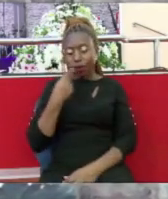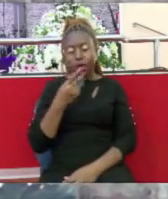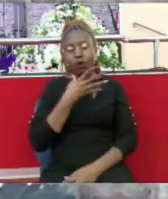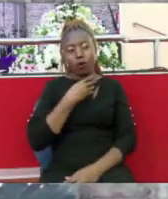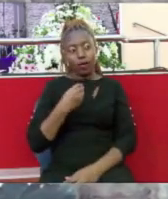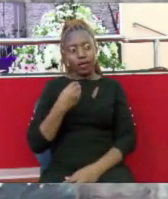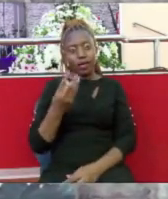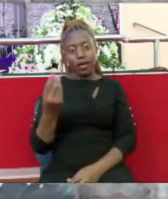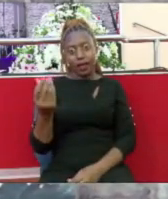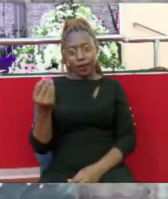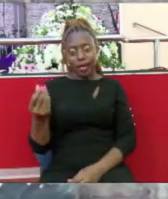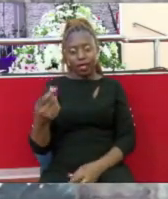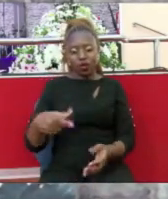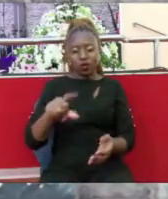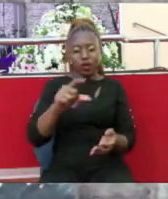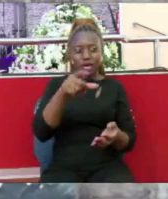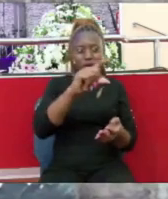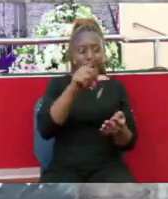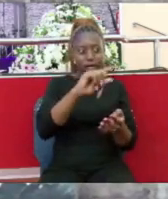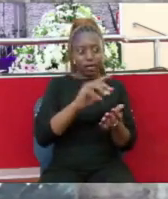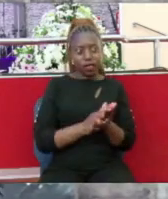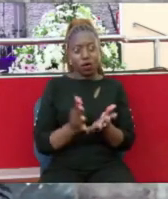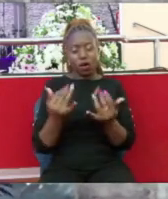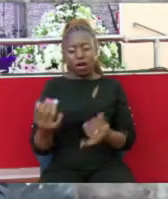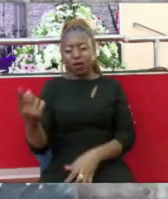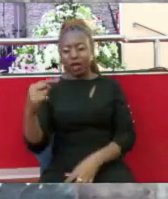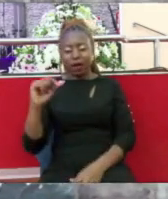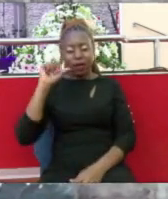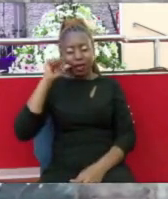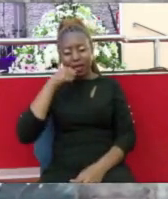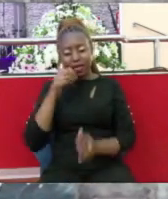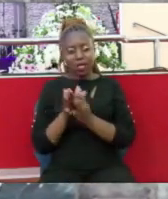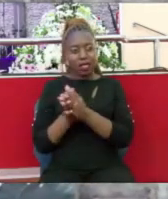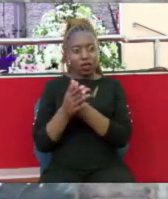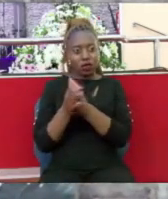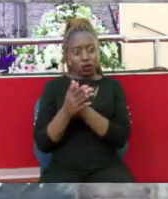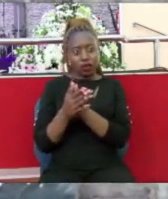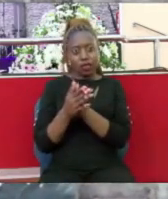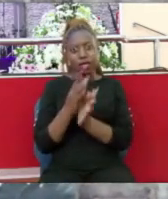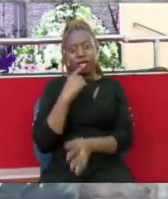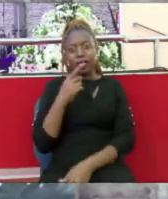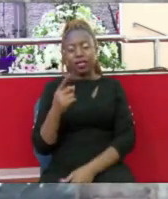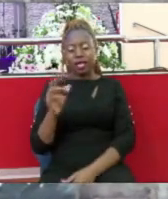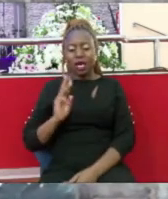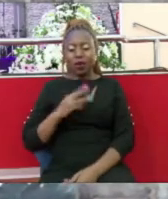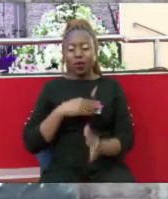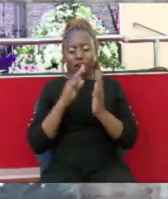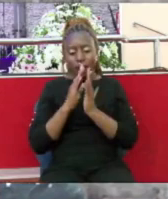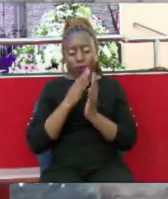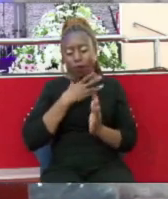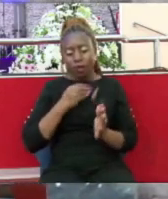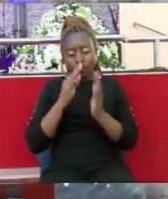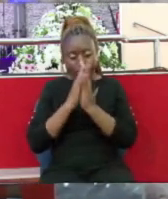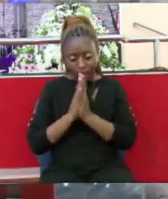nyingi. So they come and they tell you a very nice story. Wanakuja na kupatia hadithi mzuri sana. And then they tell you, "We want to pray and multiply your money." Kwambia